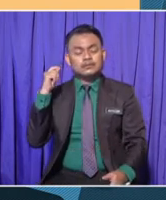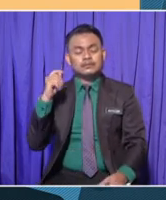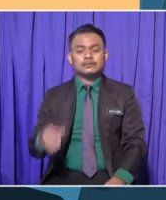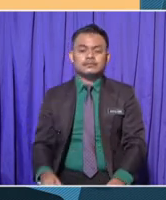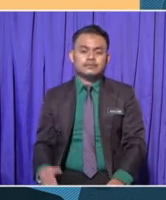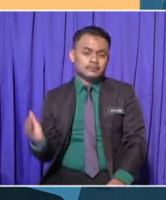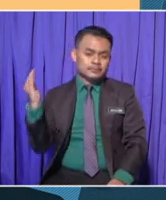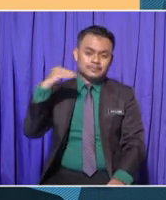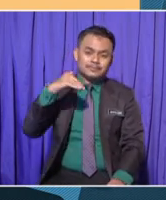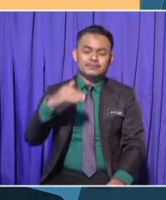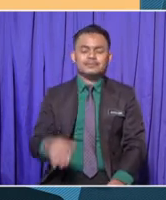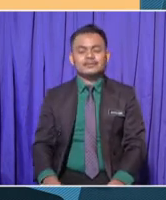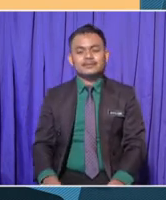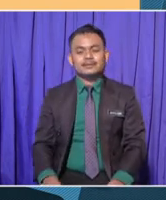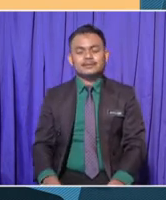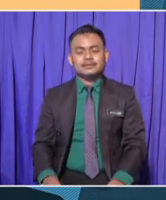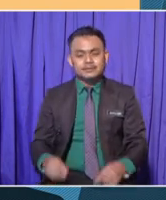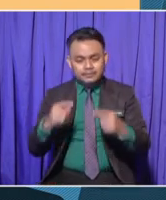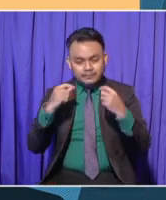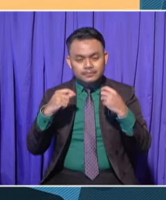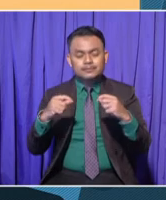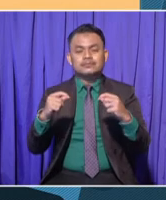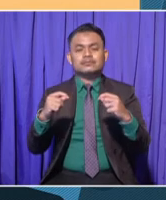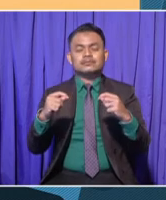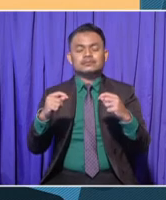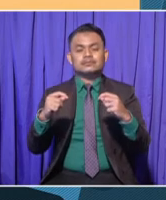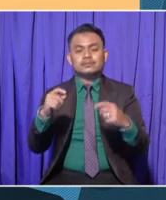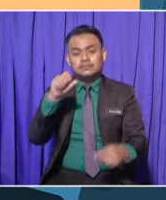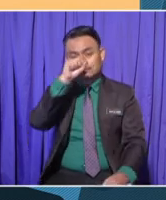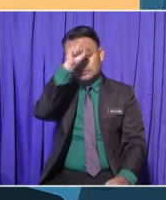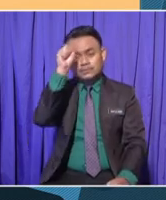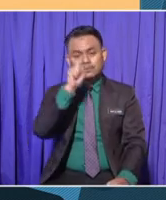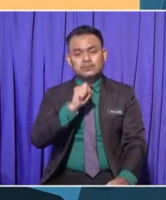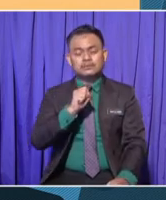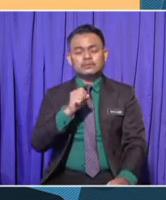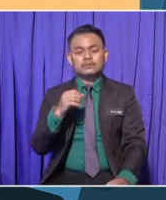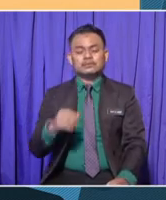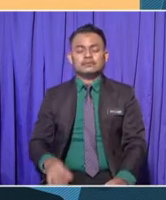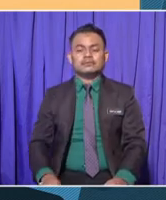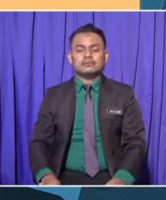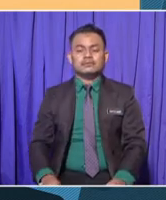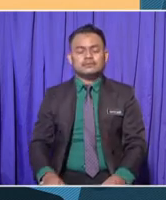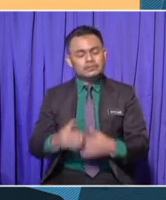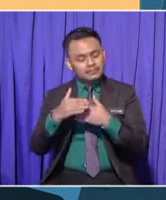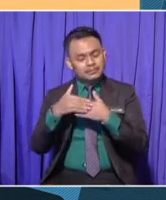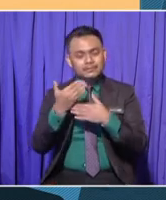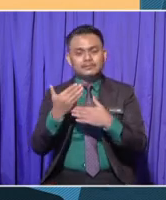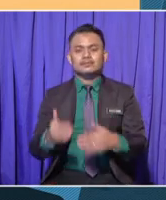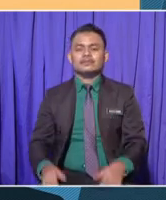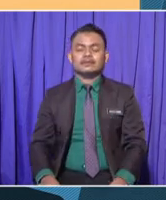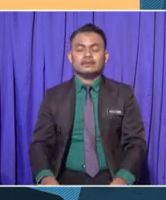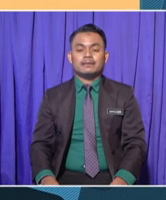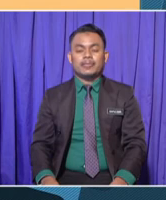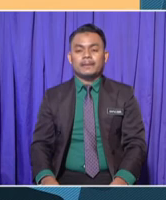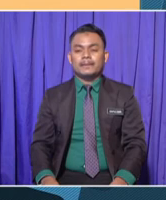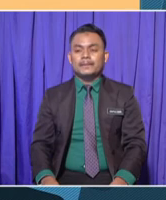Come on, try to answer the questions. It's easy. If you